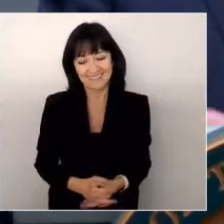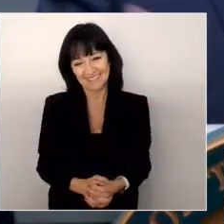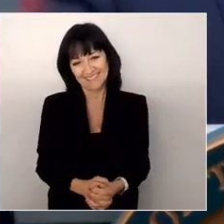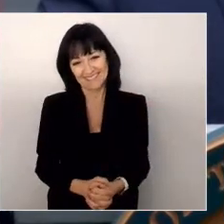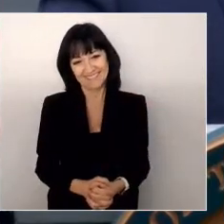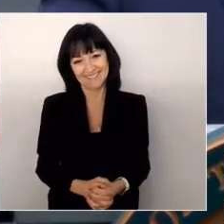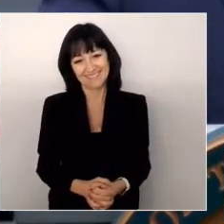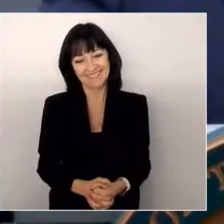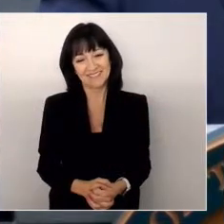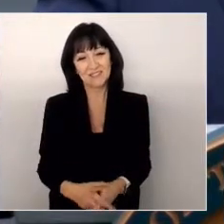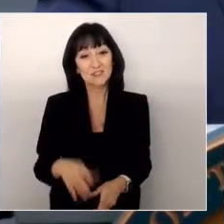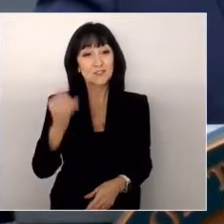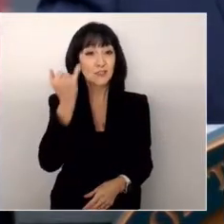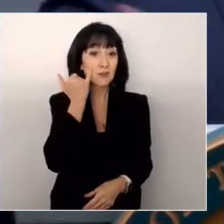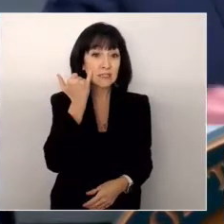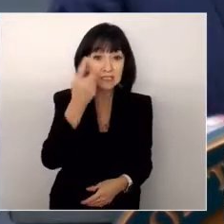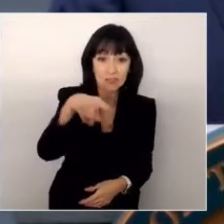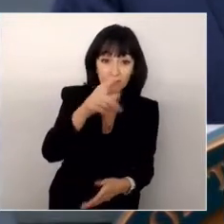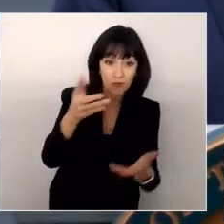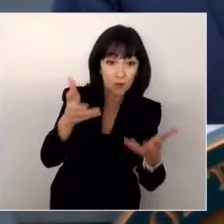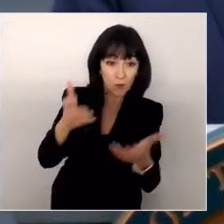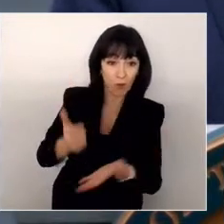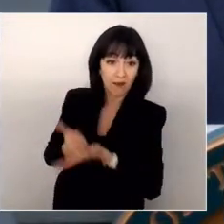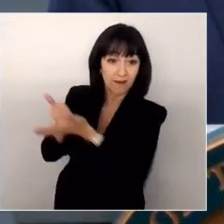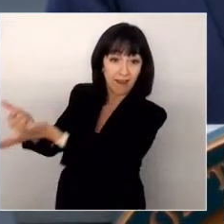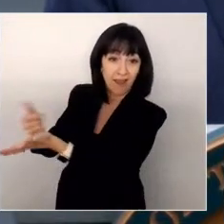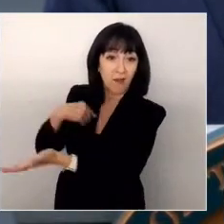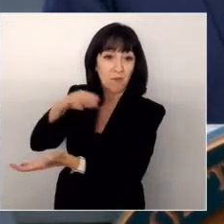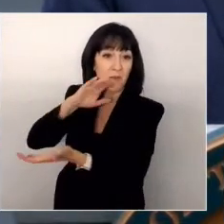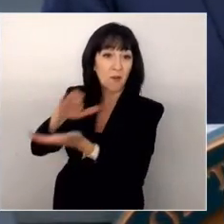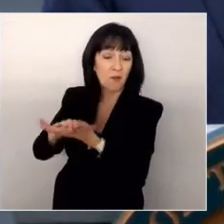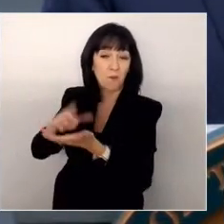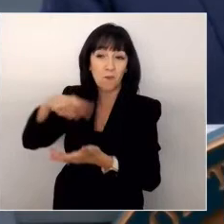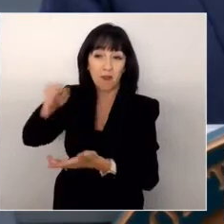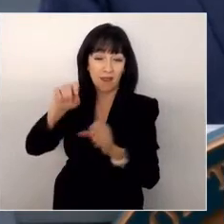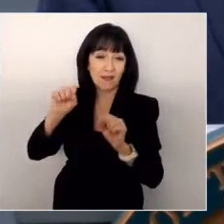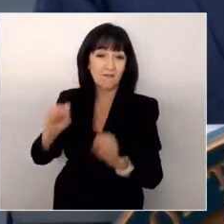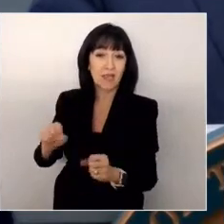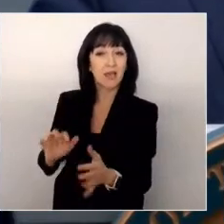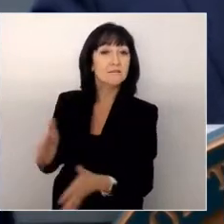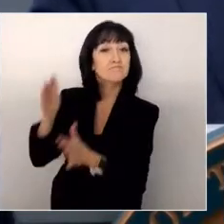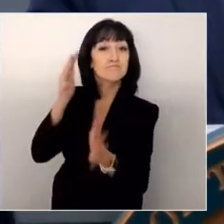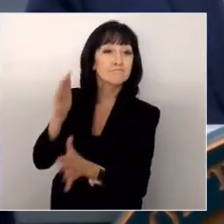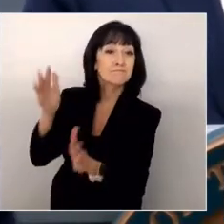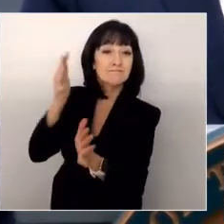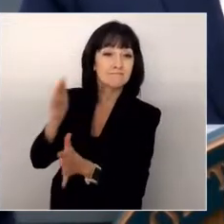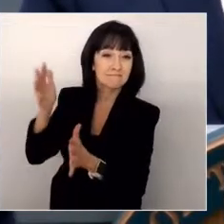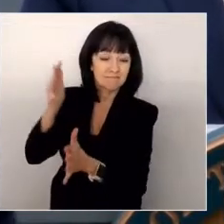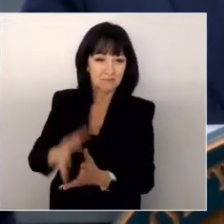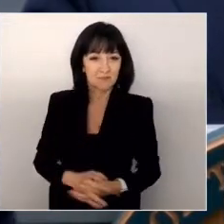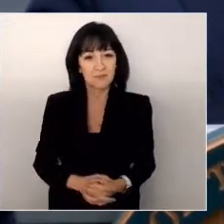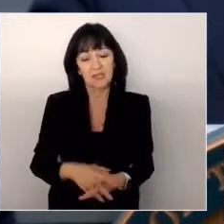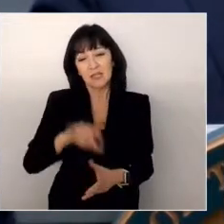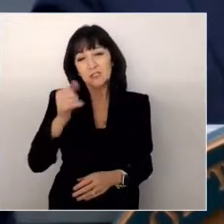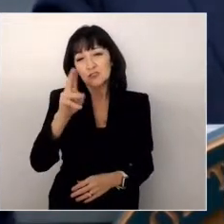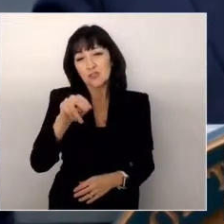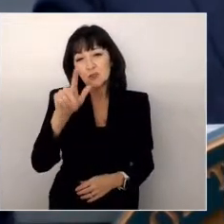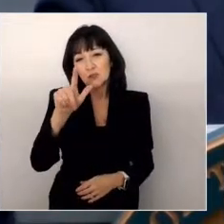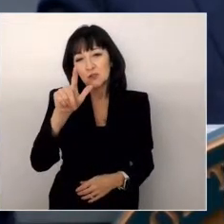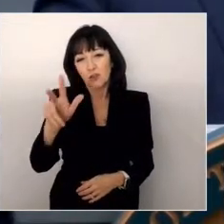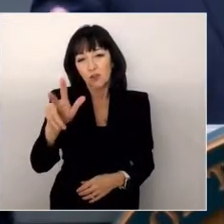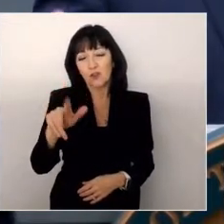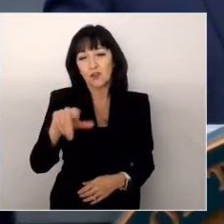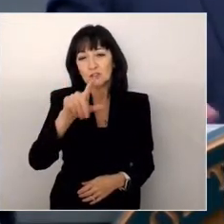So if you want to help her, feel free to do so. On January 23rd, 2020,